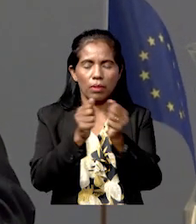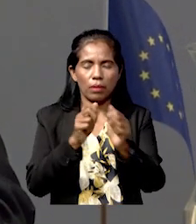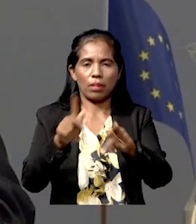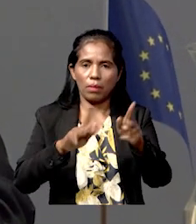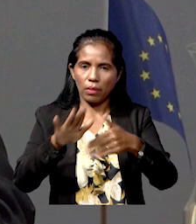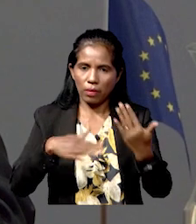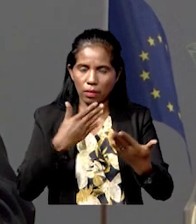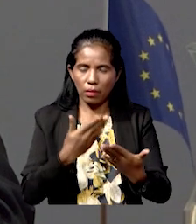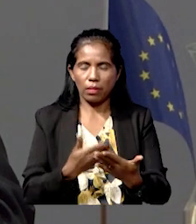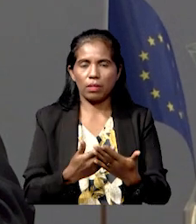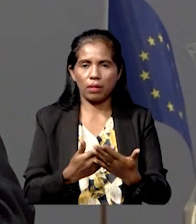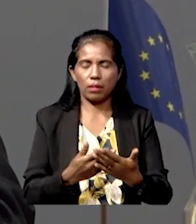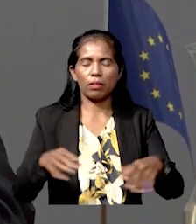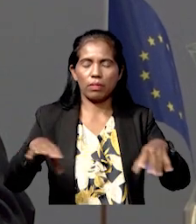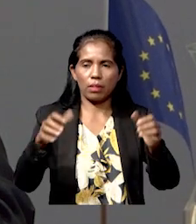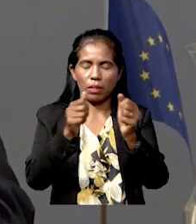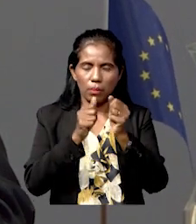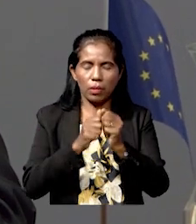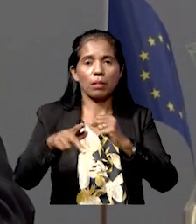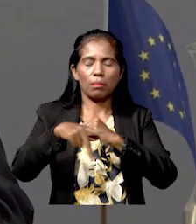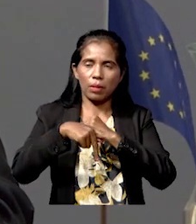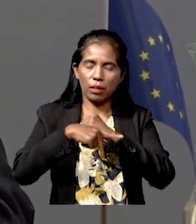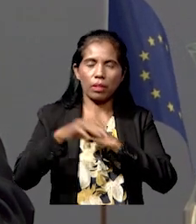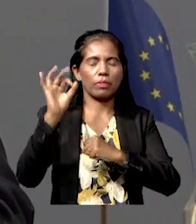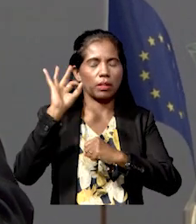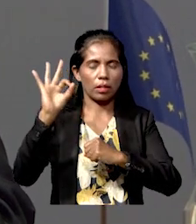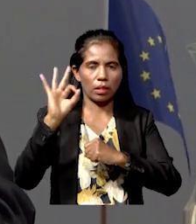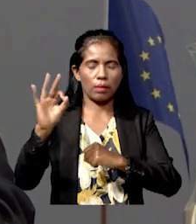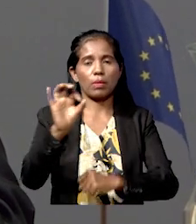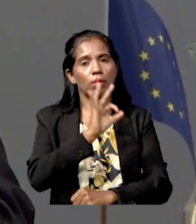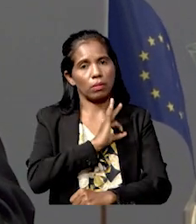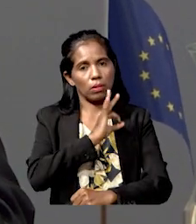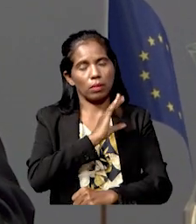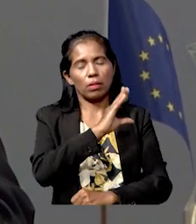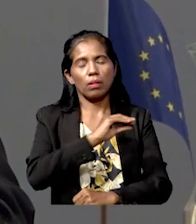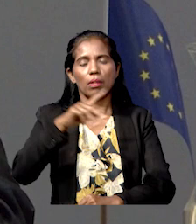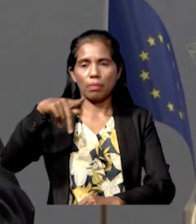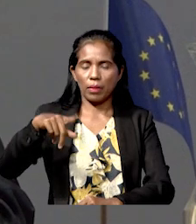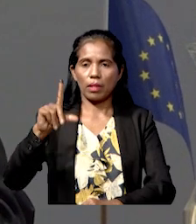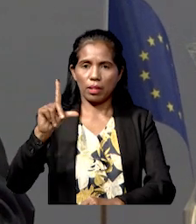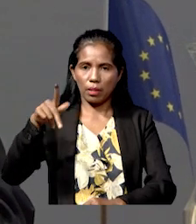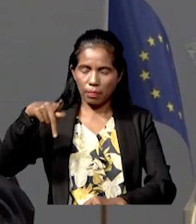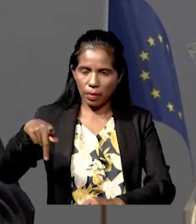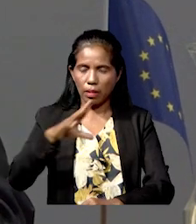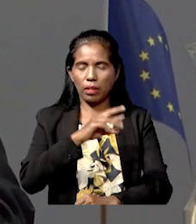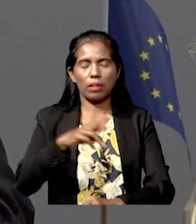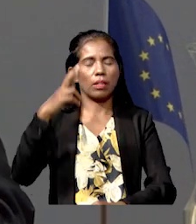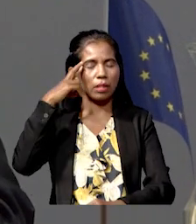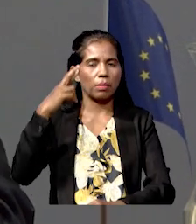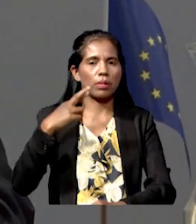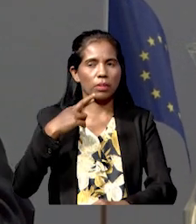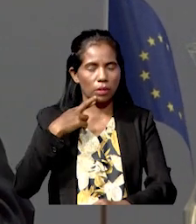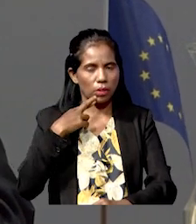in coordination with Fretilin, Junto and PLP, whereas Ramos Horta, backed